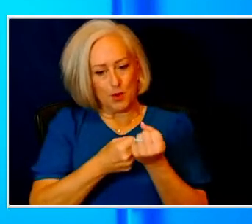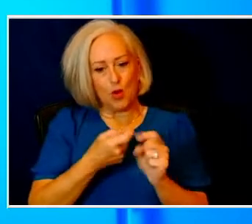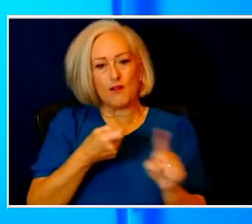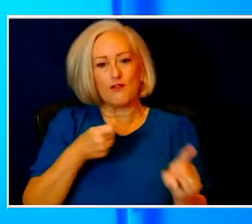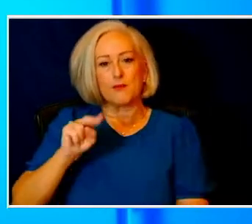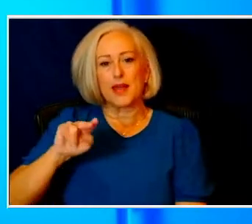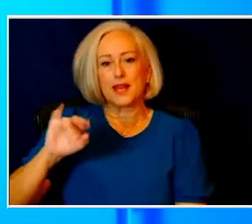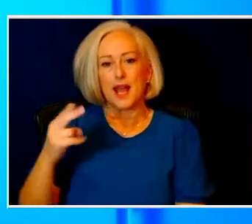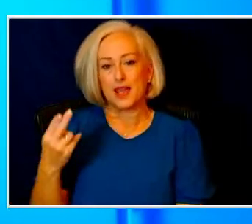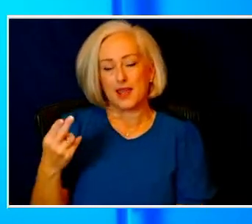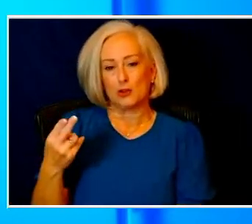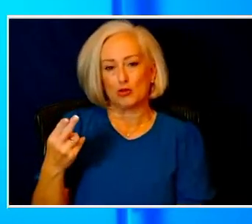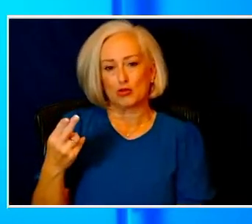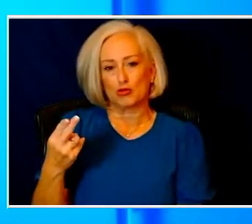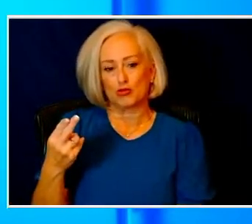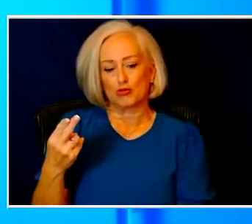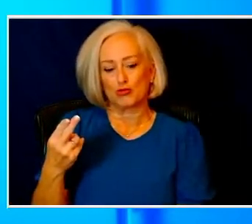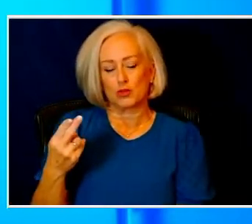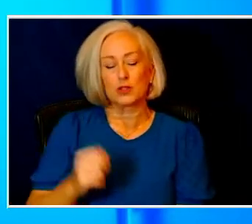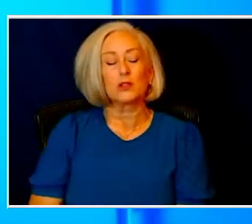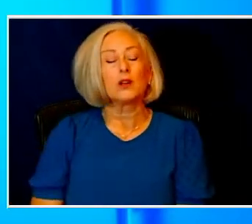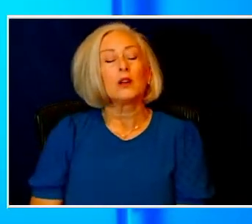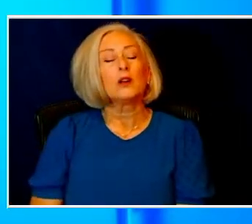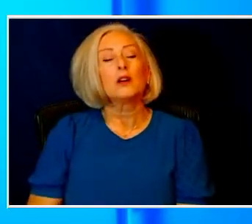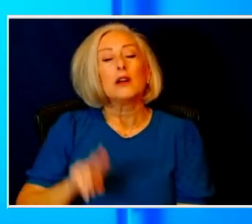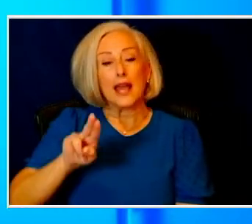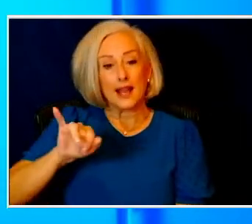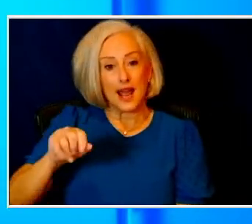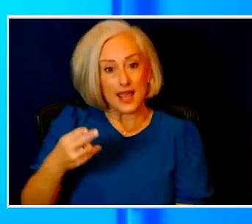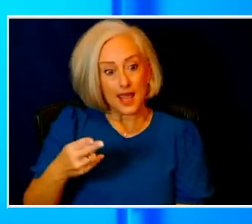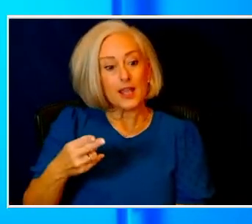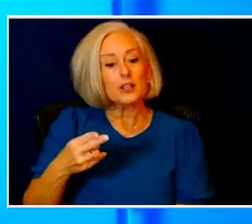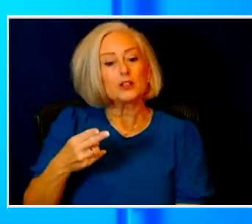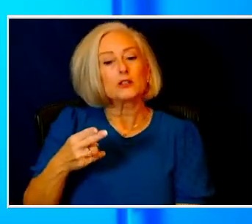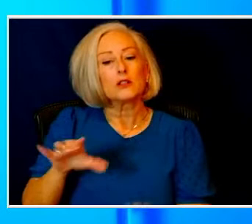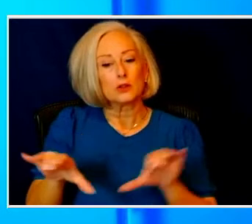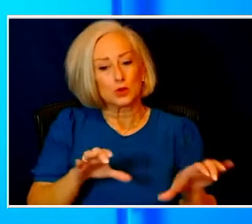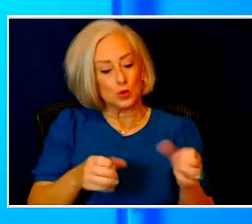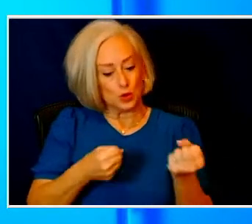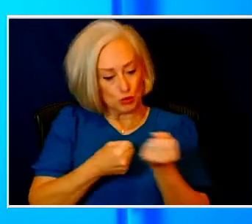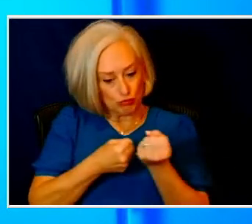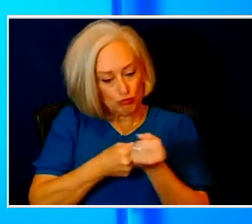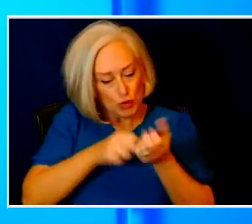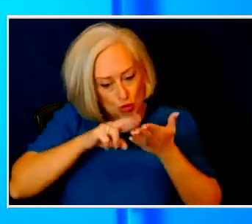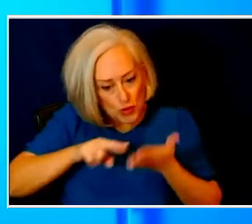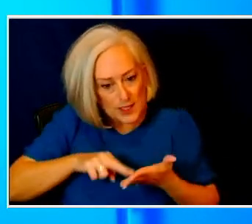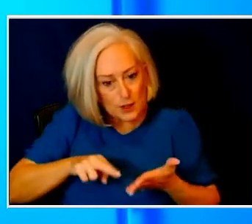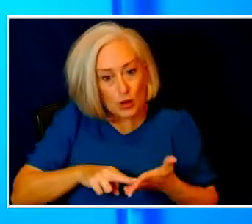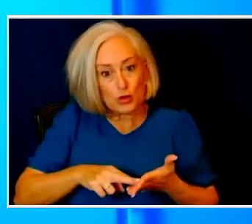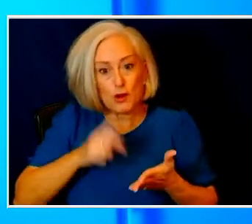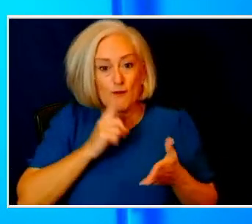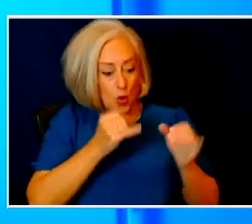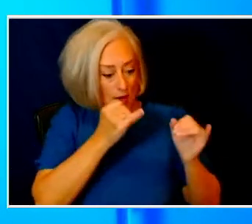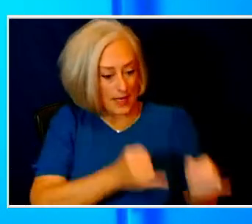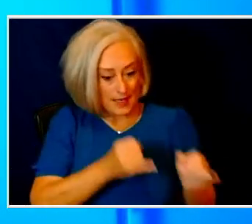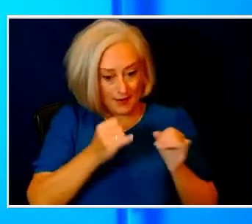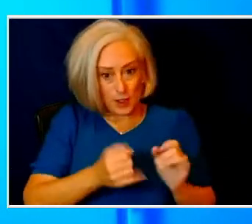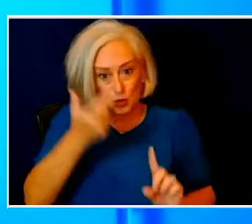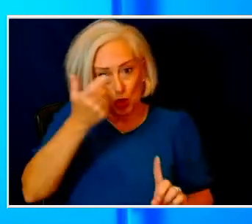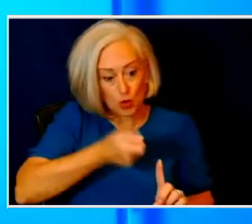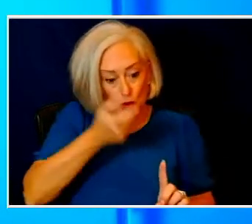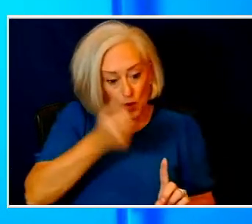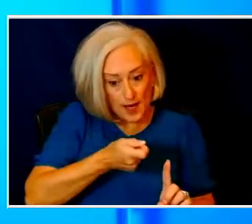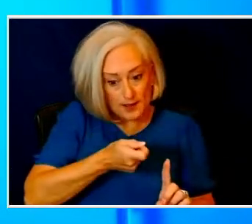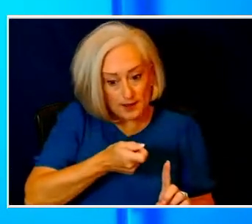NIH does a lot of supportive research. It supports individual research grants, but it also supports research